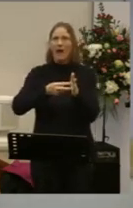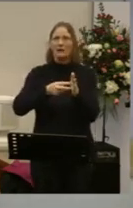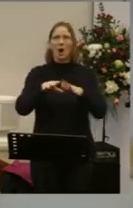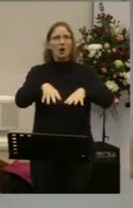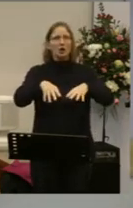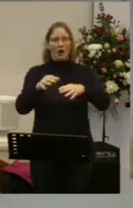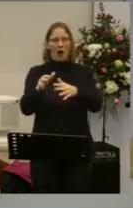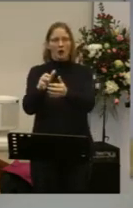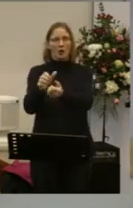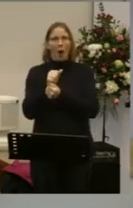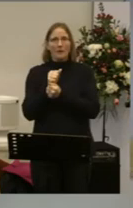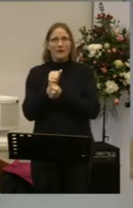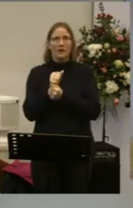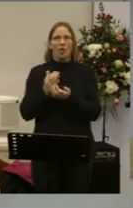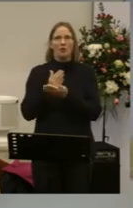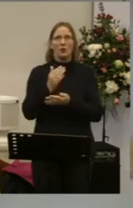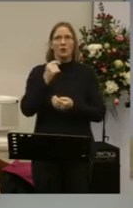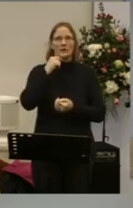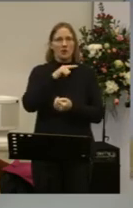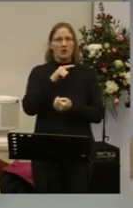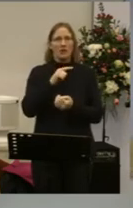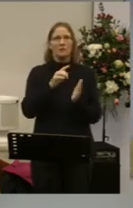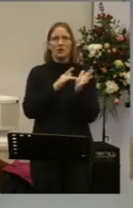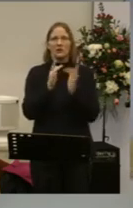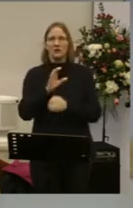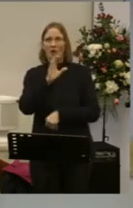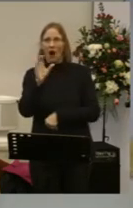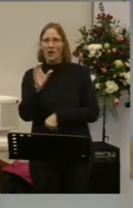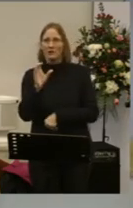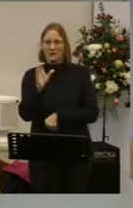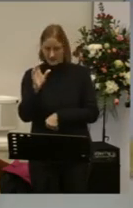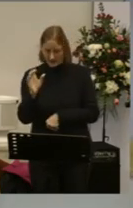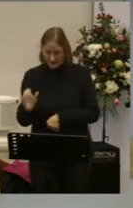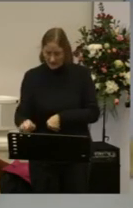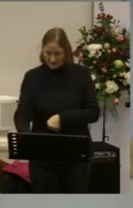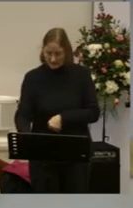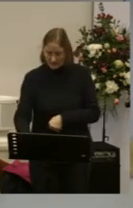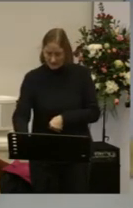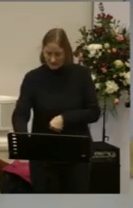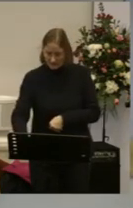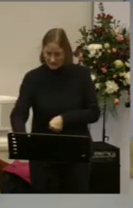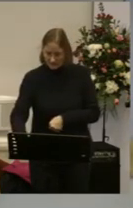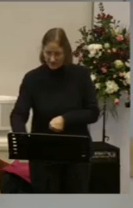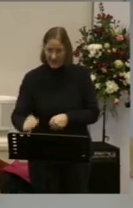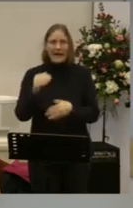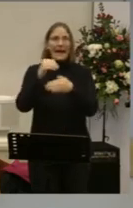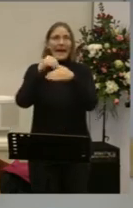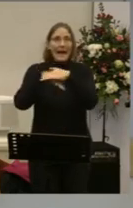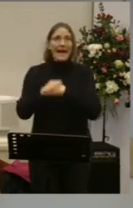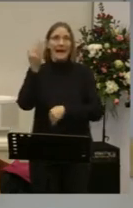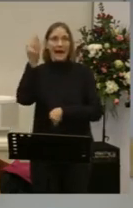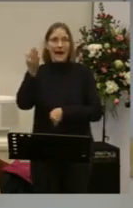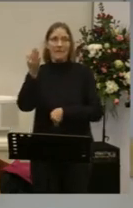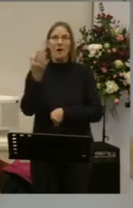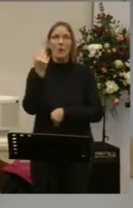glorious grace Which he has freely given us in the one he loves In him we have redemption through